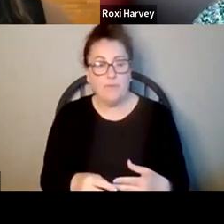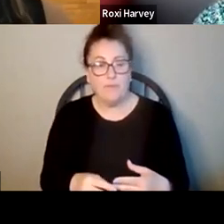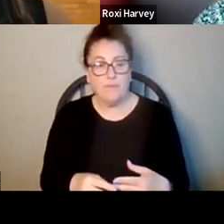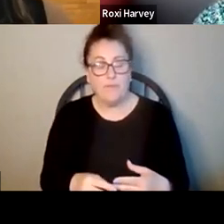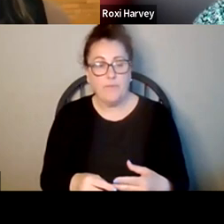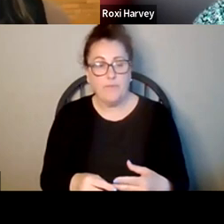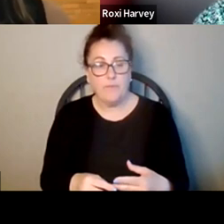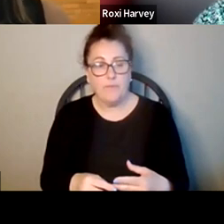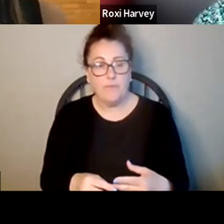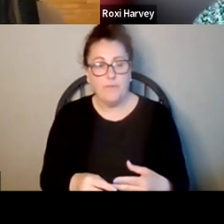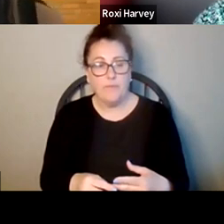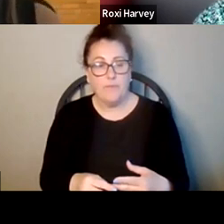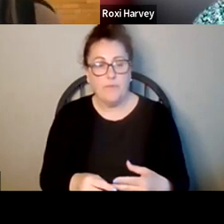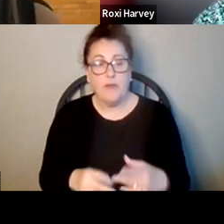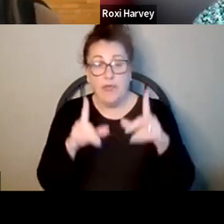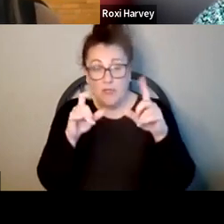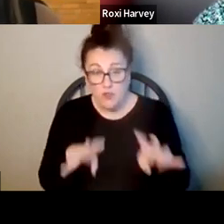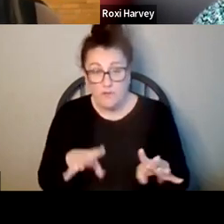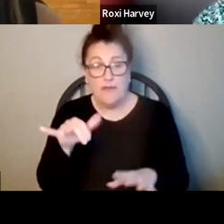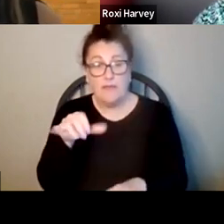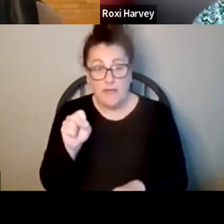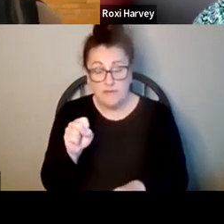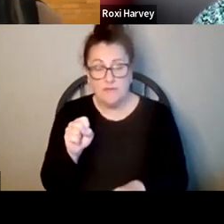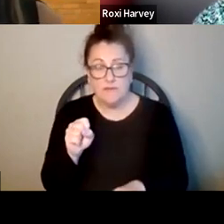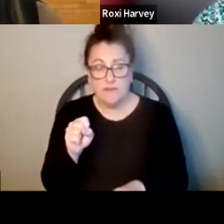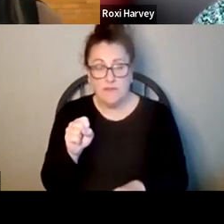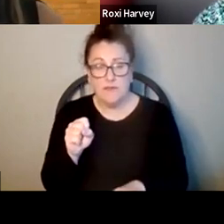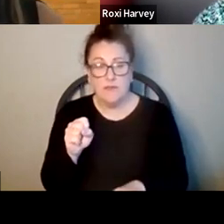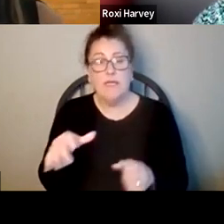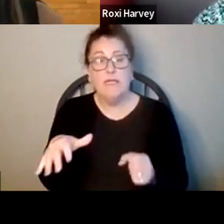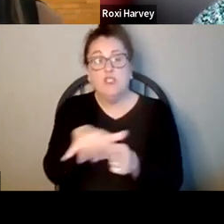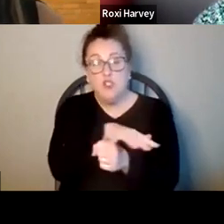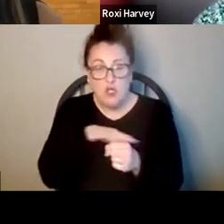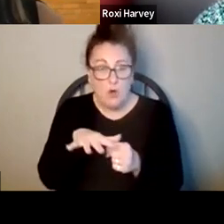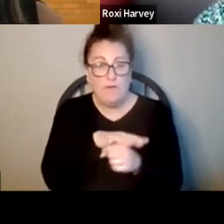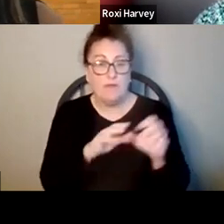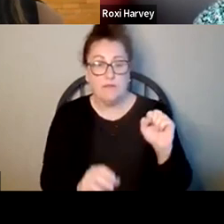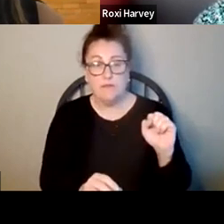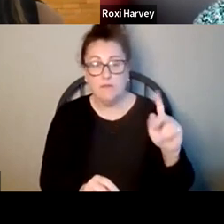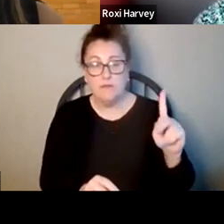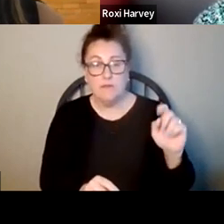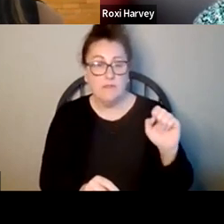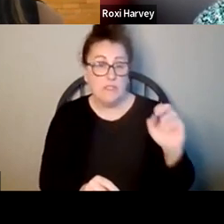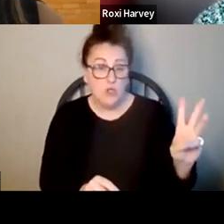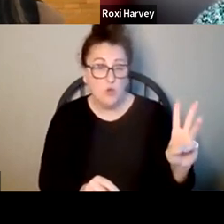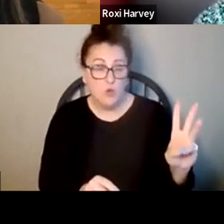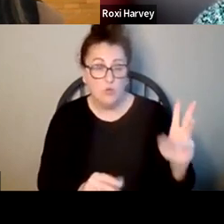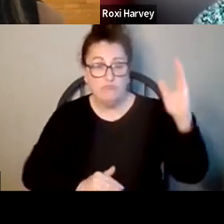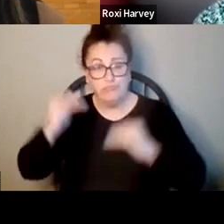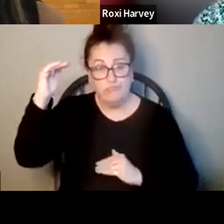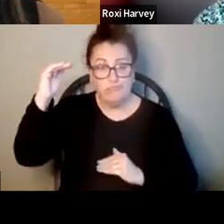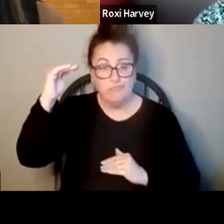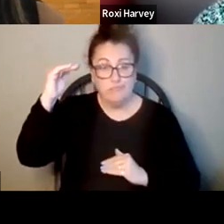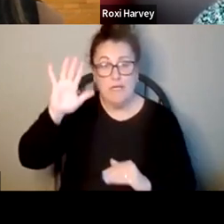fact that the survey has a geographic skew to it. And even with a